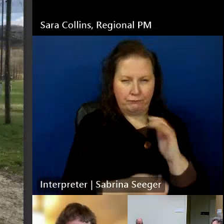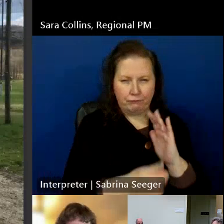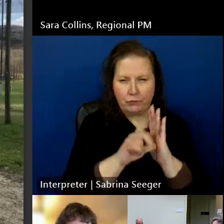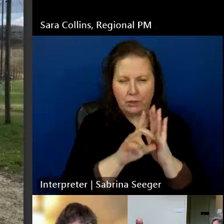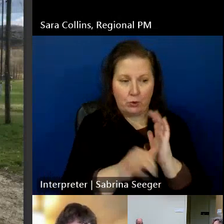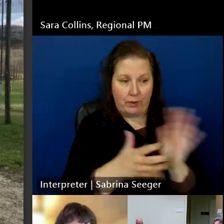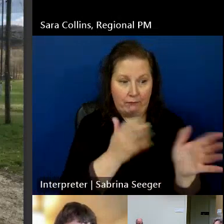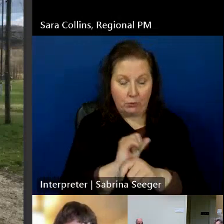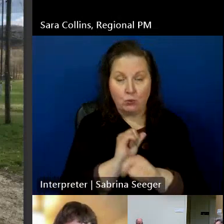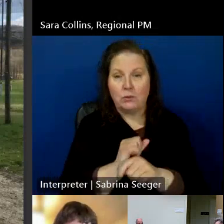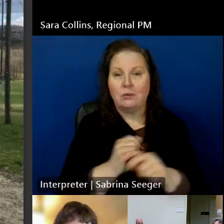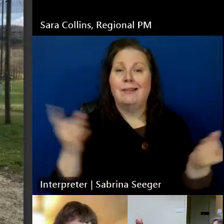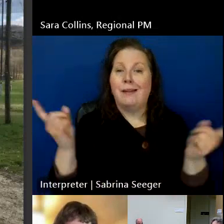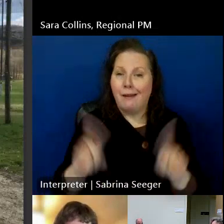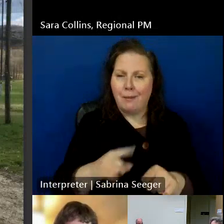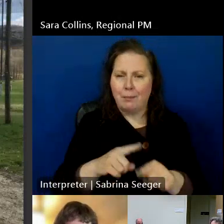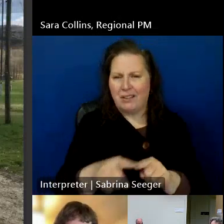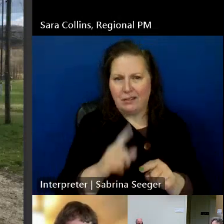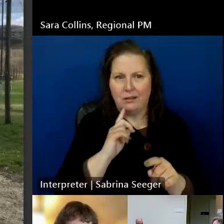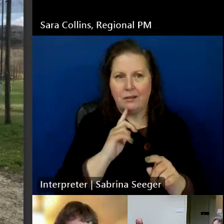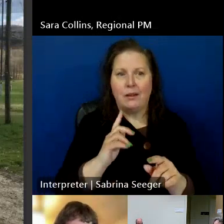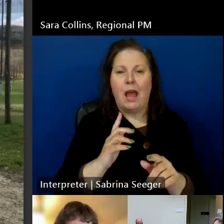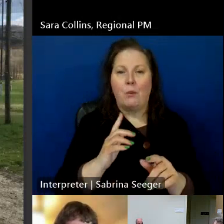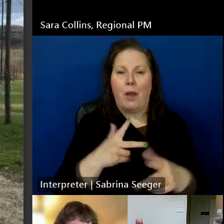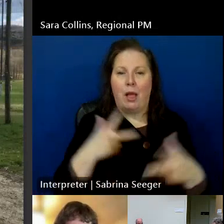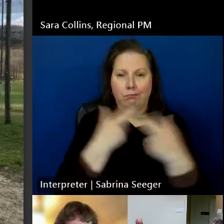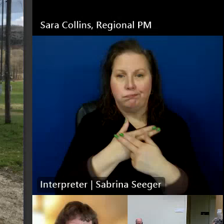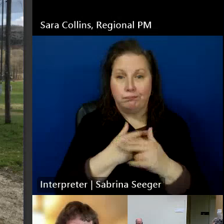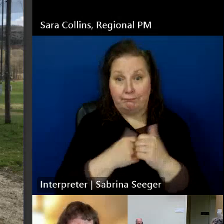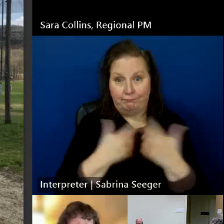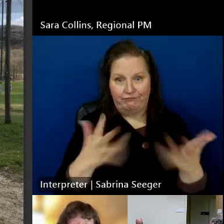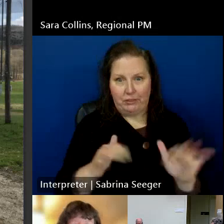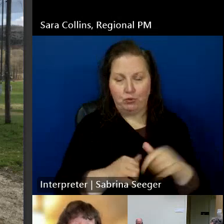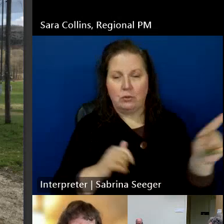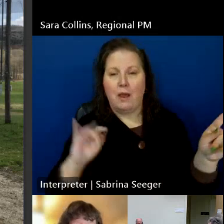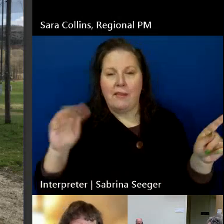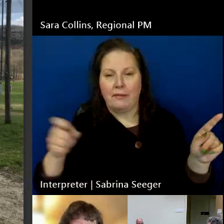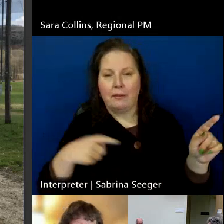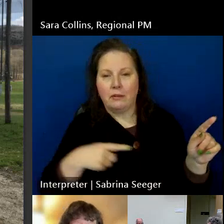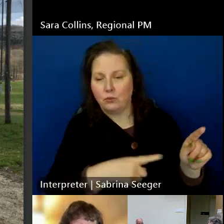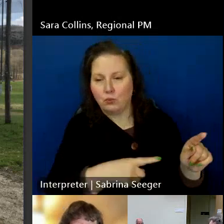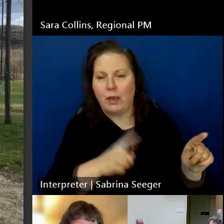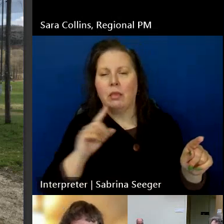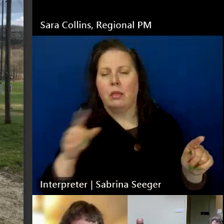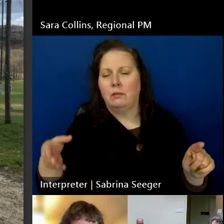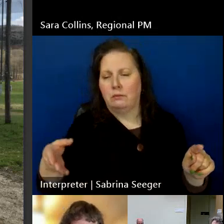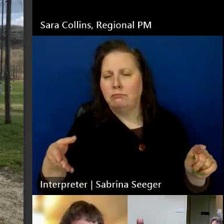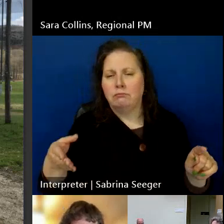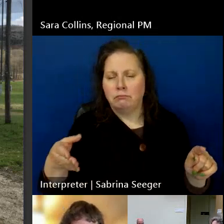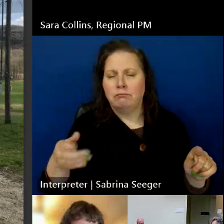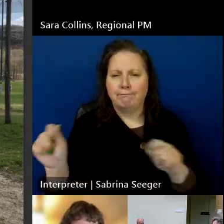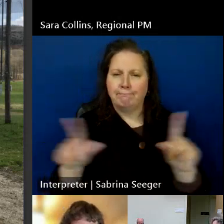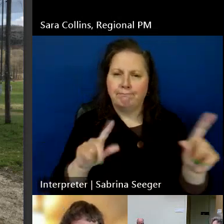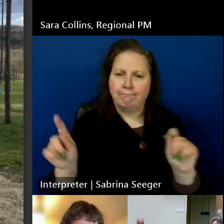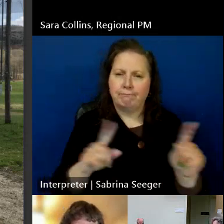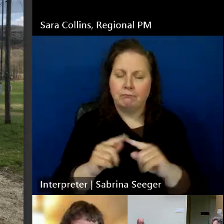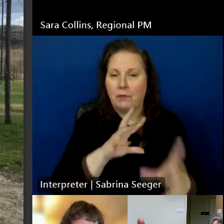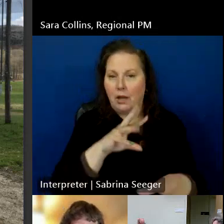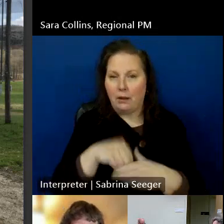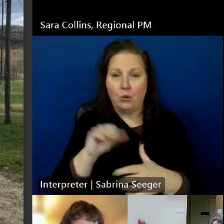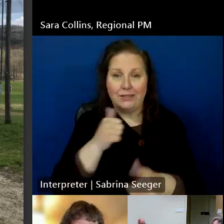So basically what's going to happen is I'm going to stop talking in a minute, and Alex is going to go over and give a rough slide deck of what is included in the